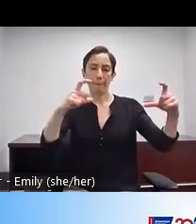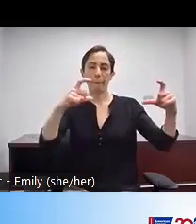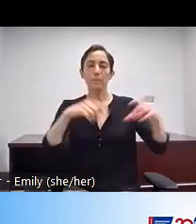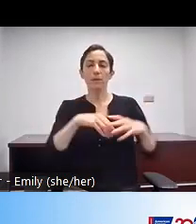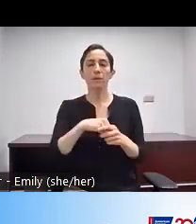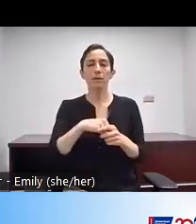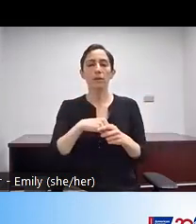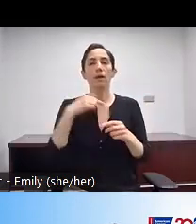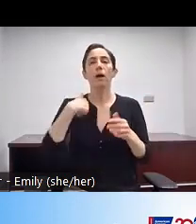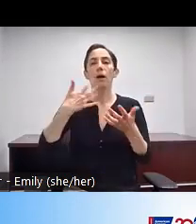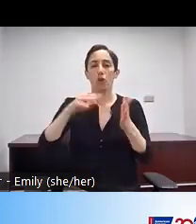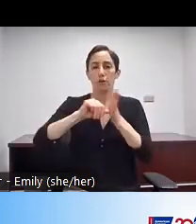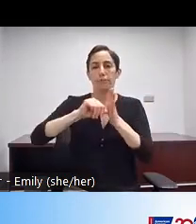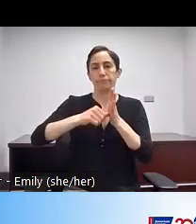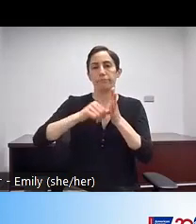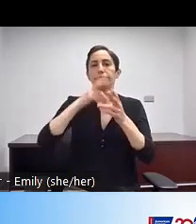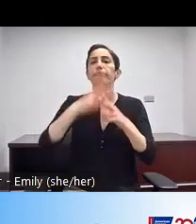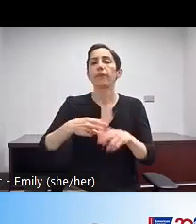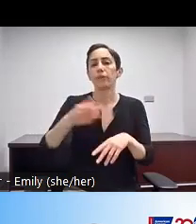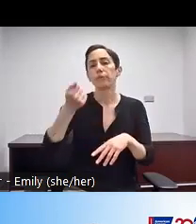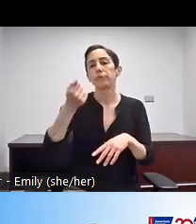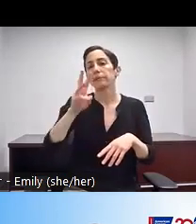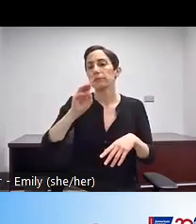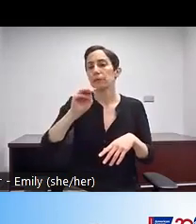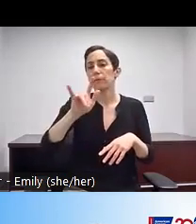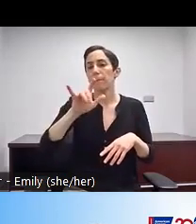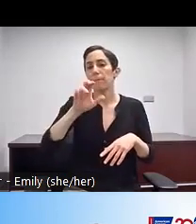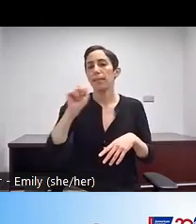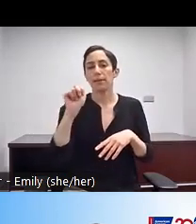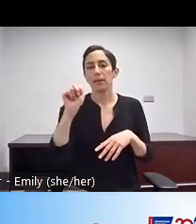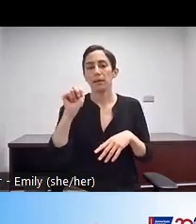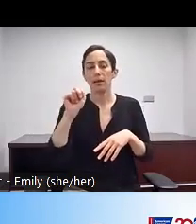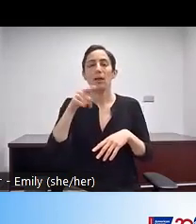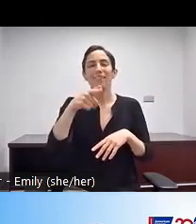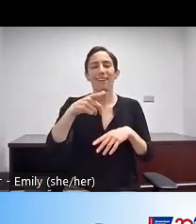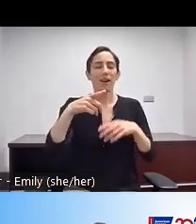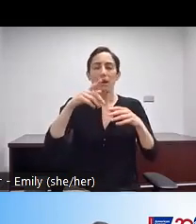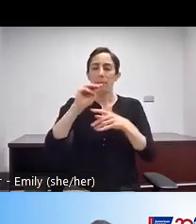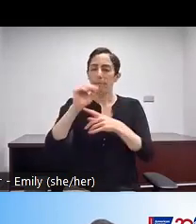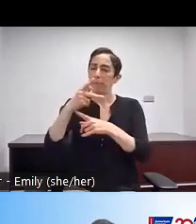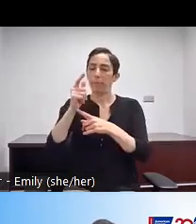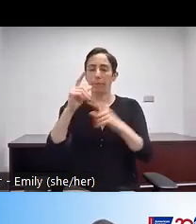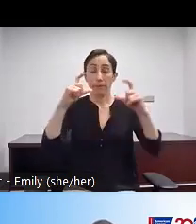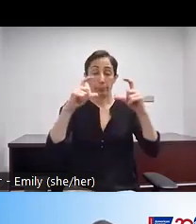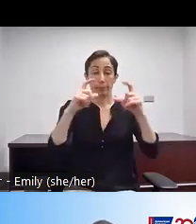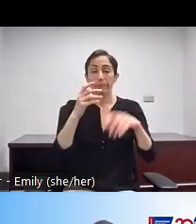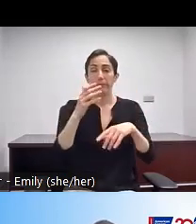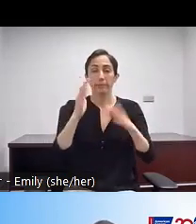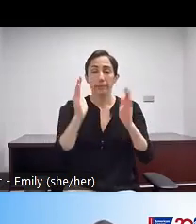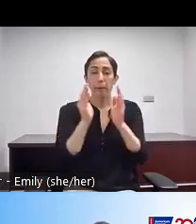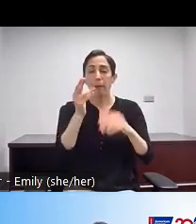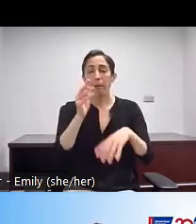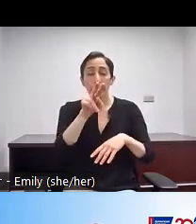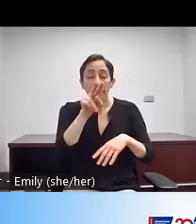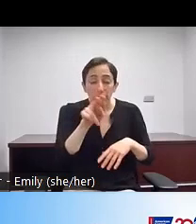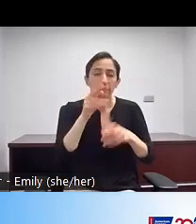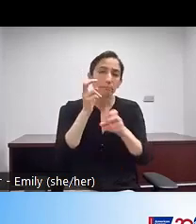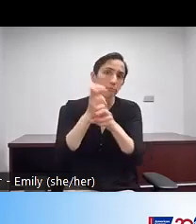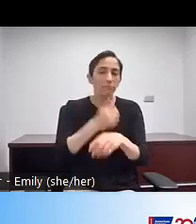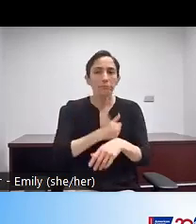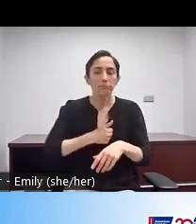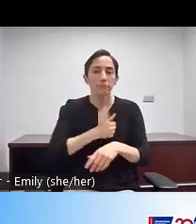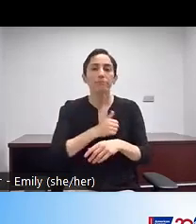total of 16 million. It's a little bit small, and I apologize for that, but you can see in New York we have close to 2